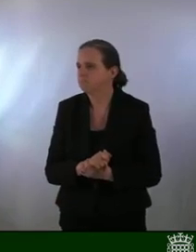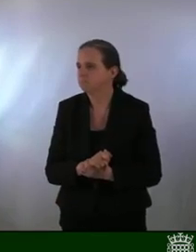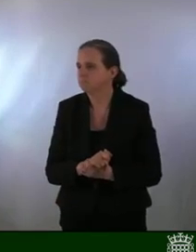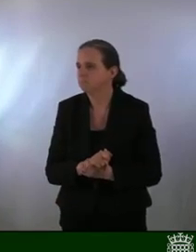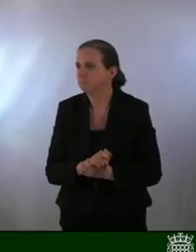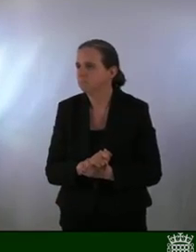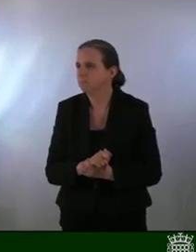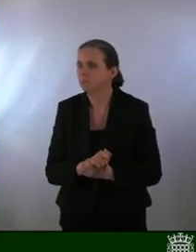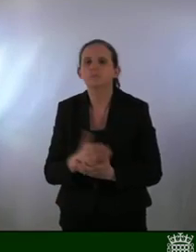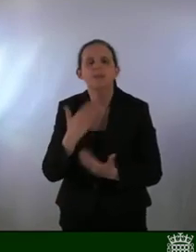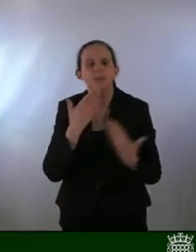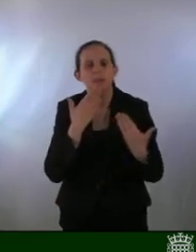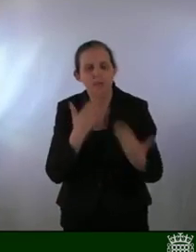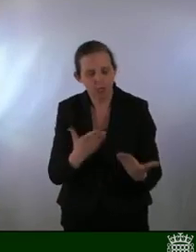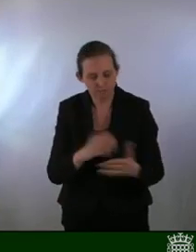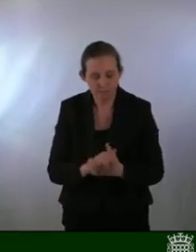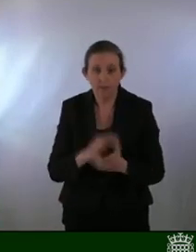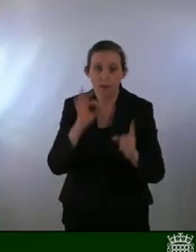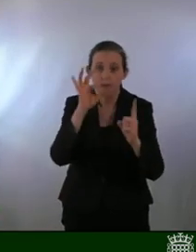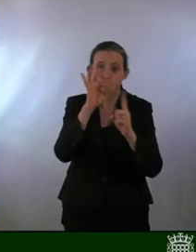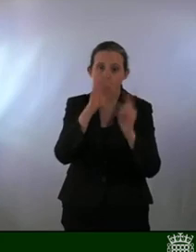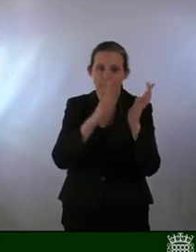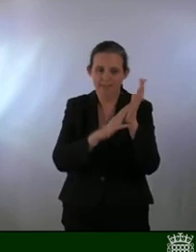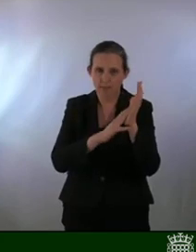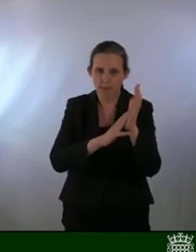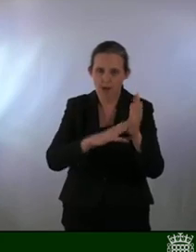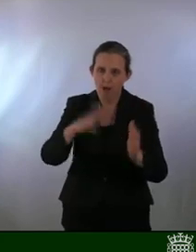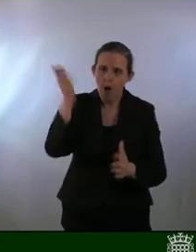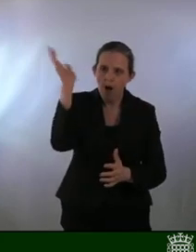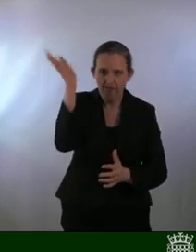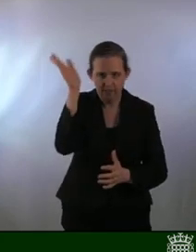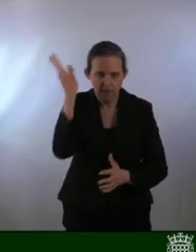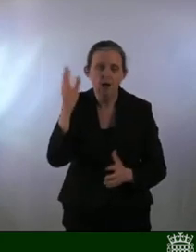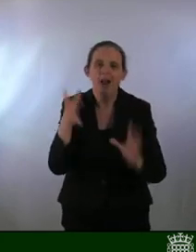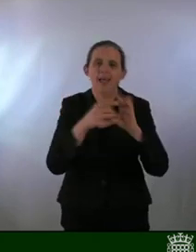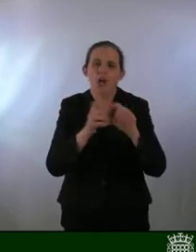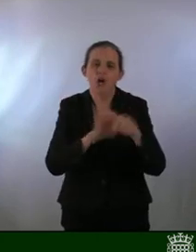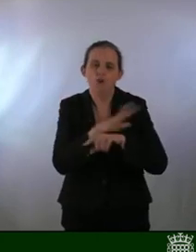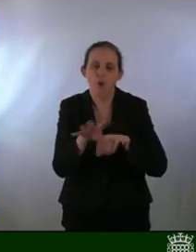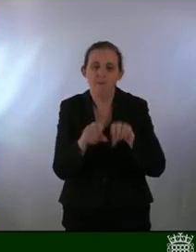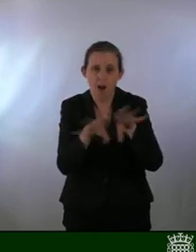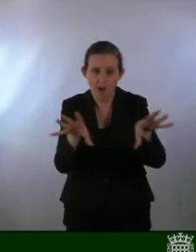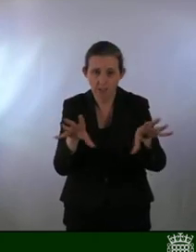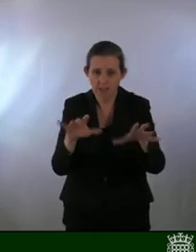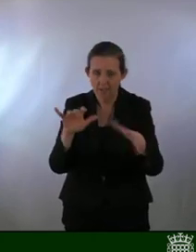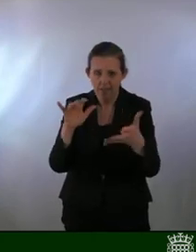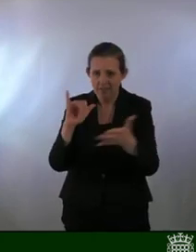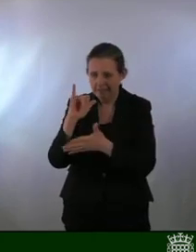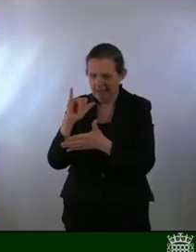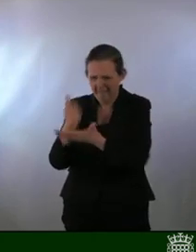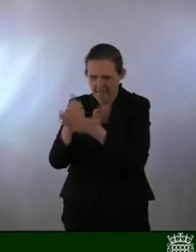the Prime Minister makes a statement on coronavirus and the advice changes, the 111 hotlines go